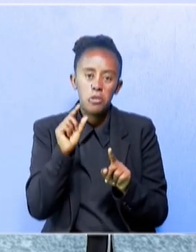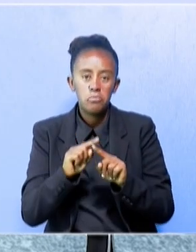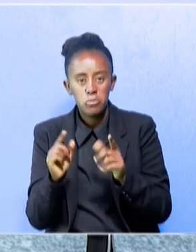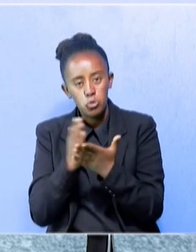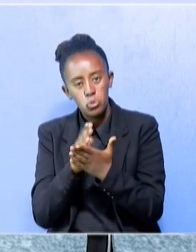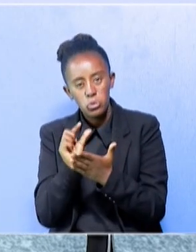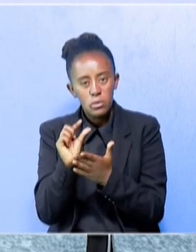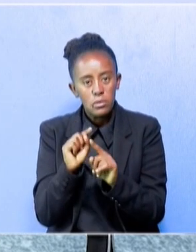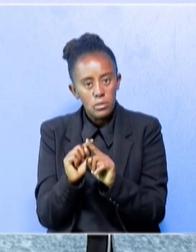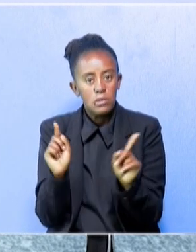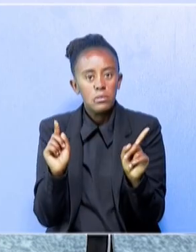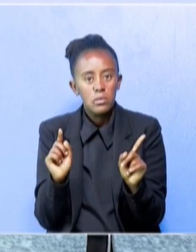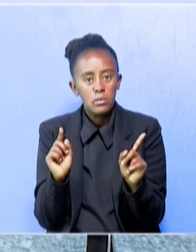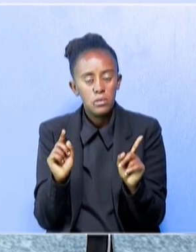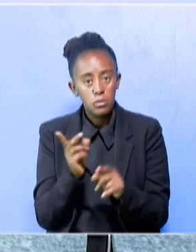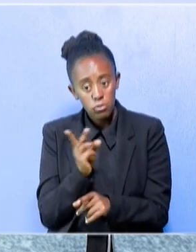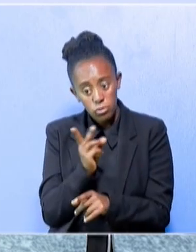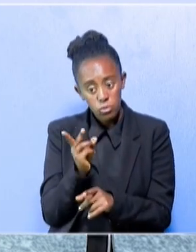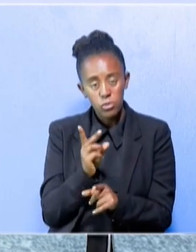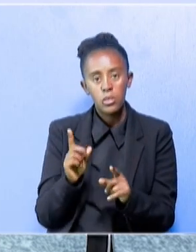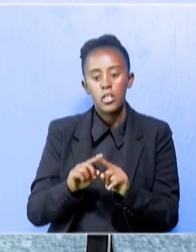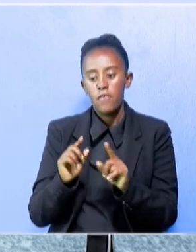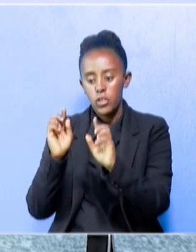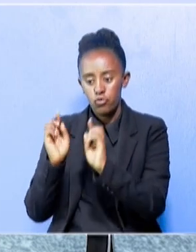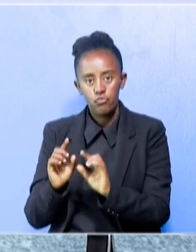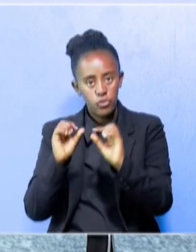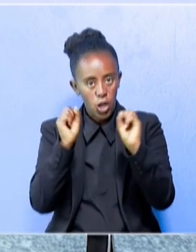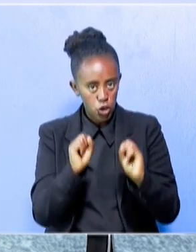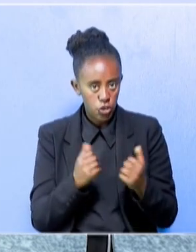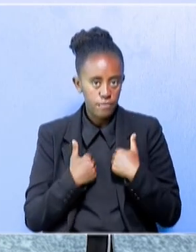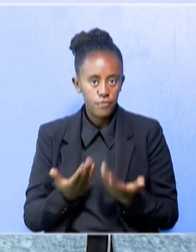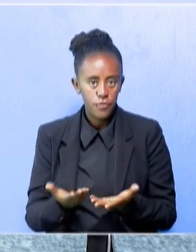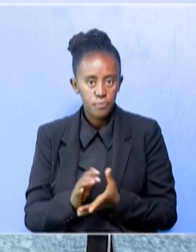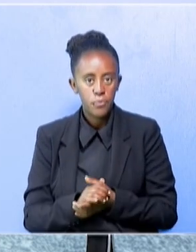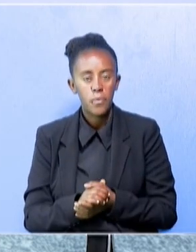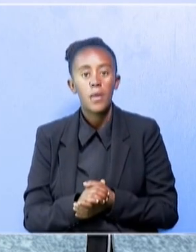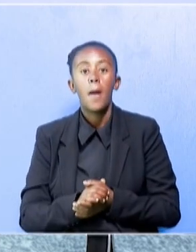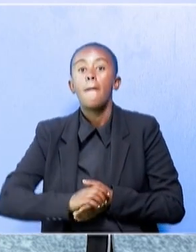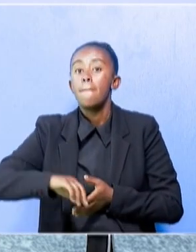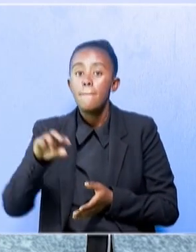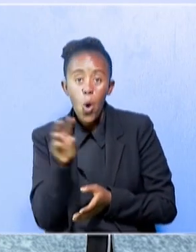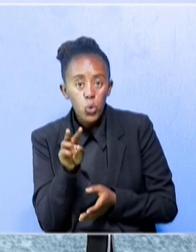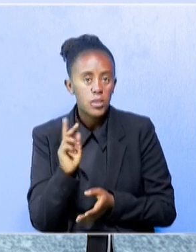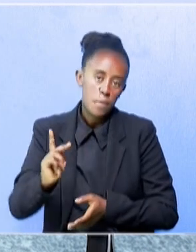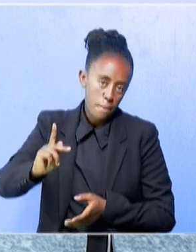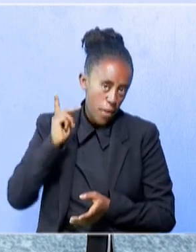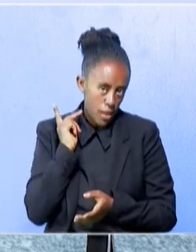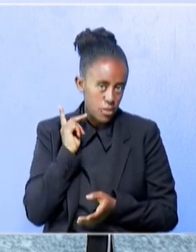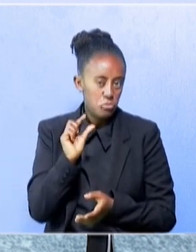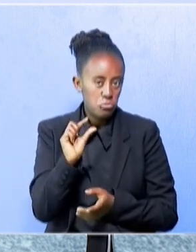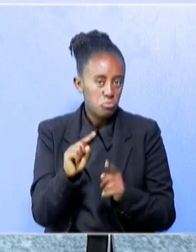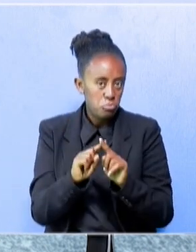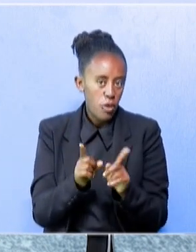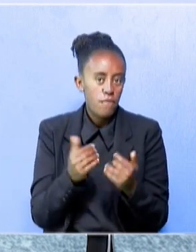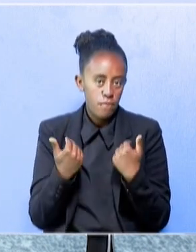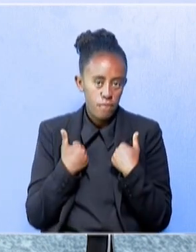two tenses while we are using them in different structure. Don't forget this one. But they are both talking about past action.